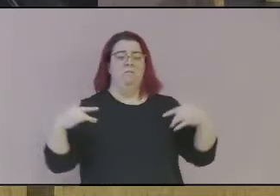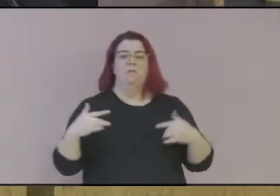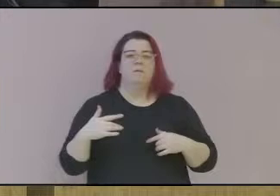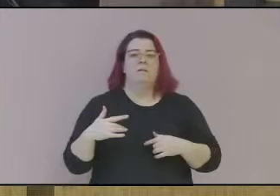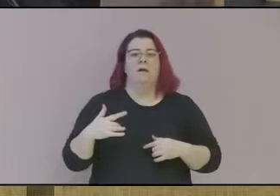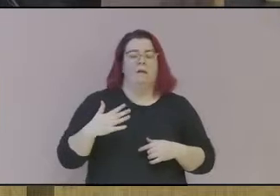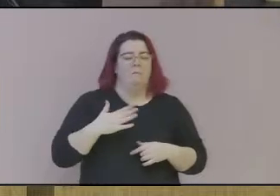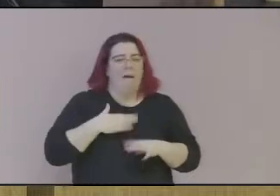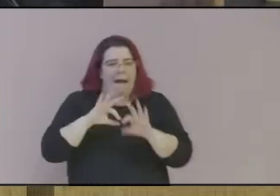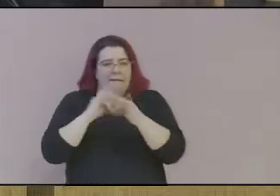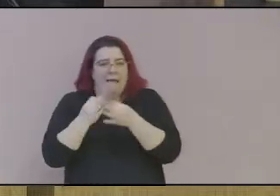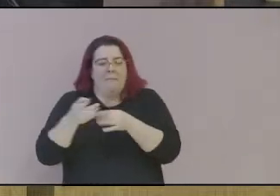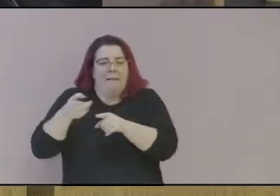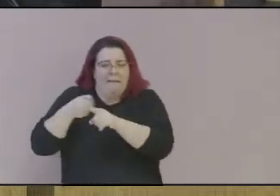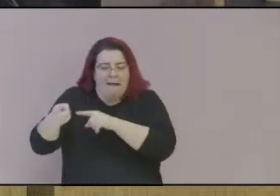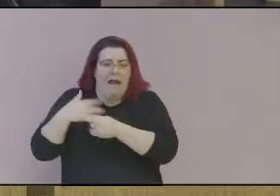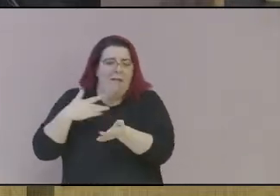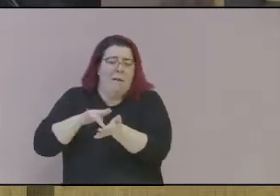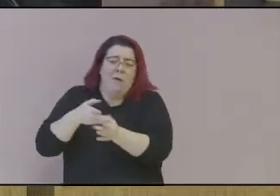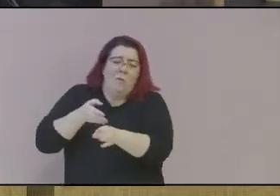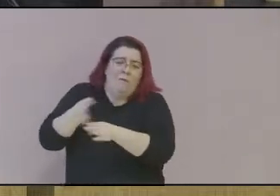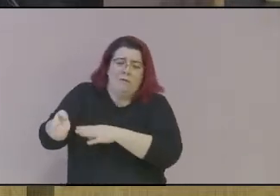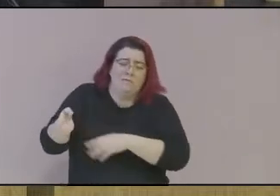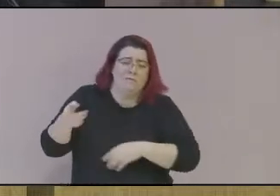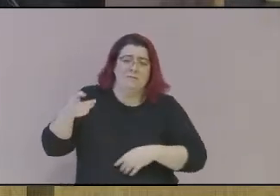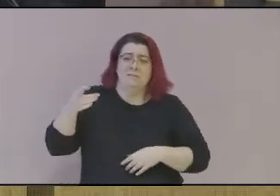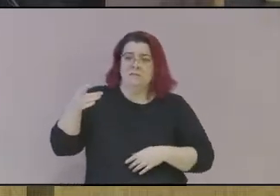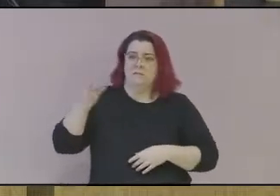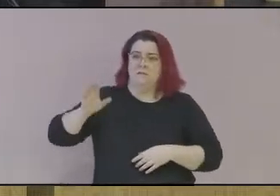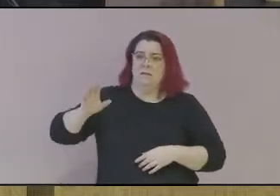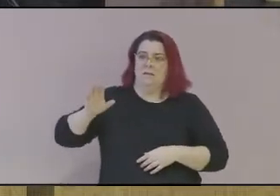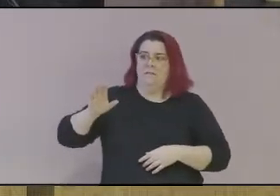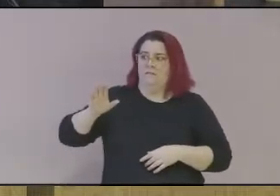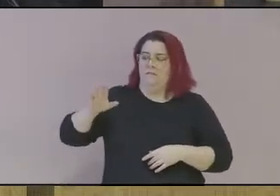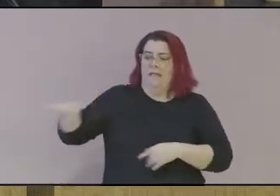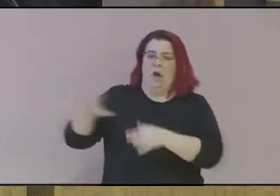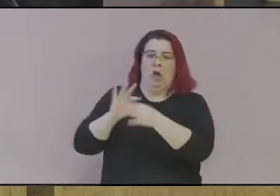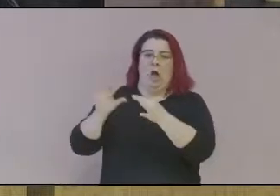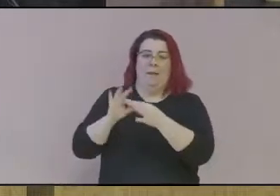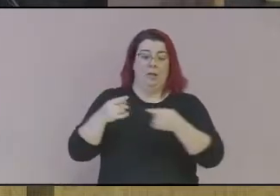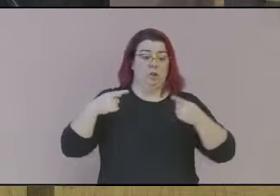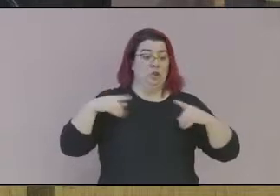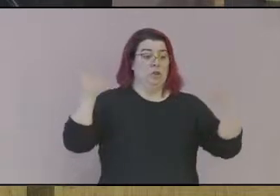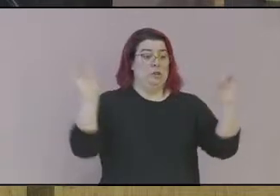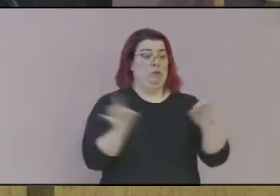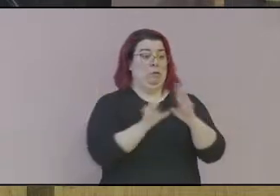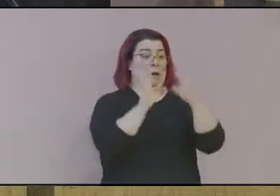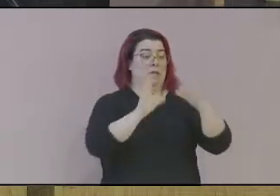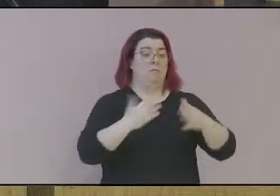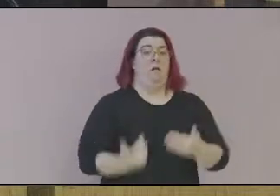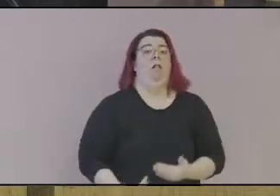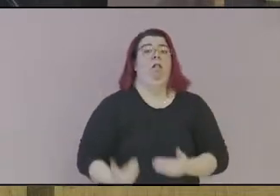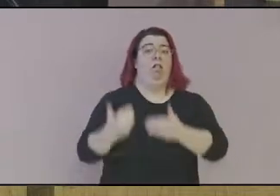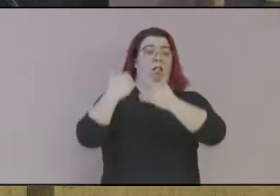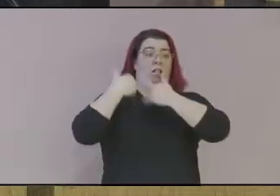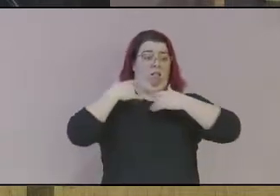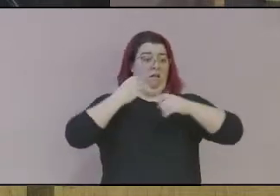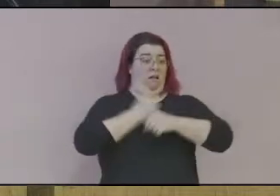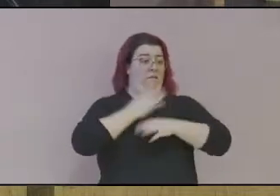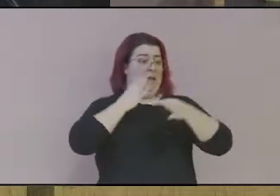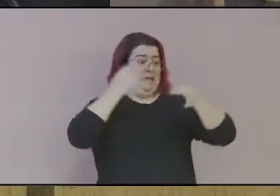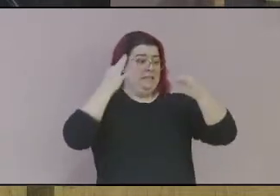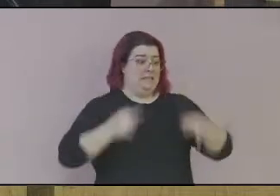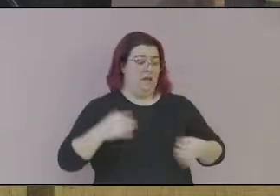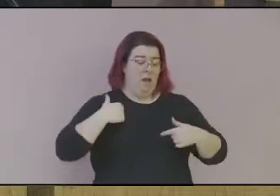family. I heard a lot of these stories firsthand. You're in a crisis setting. You don't also want to have to be the person going through